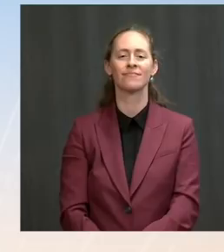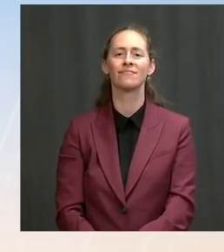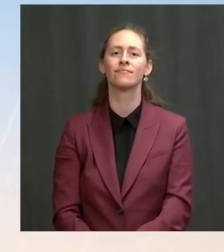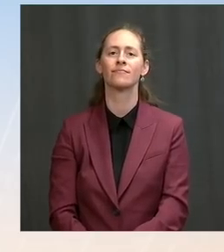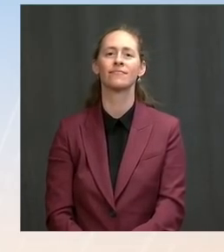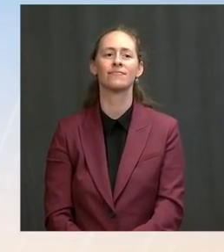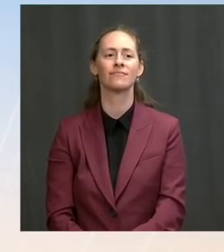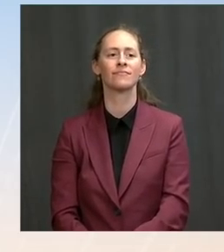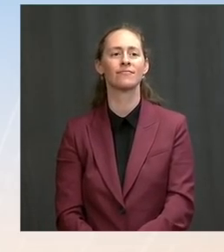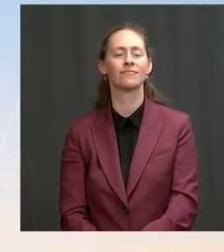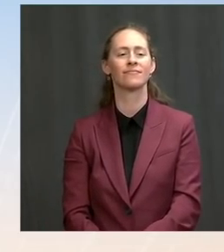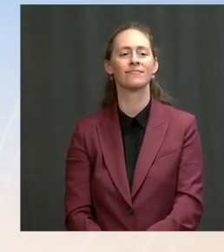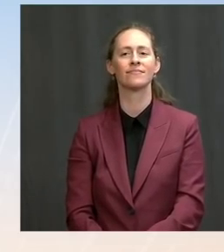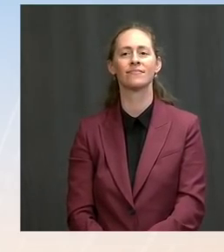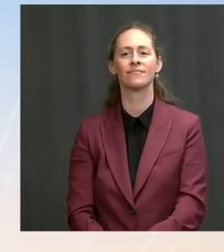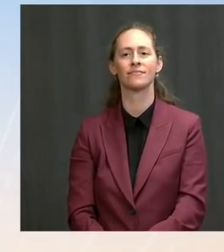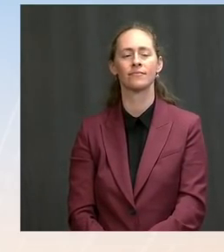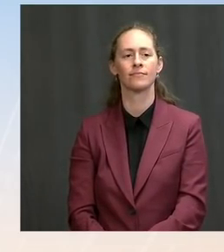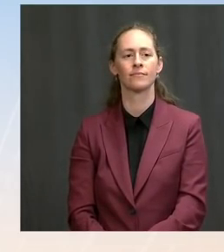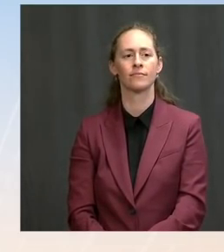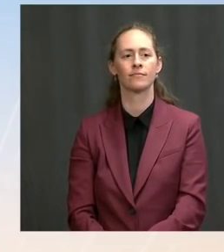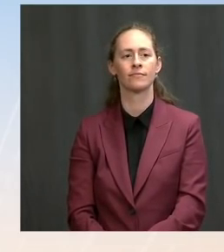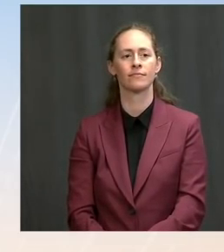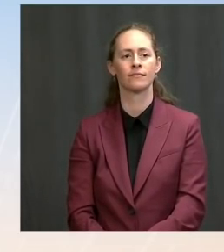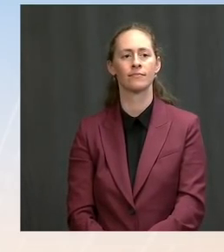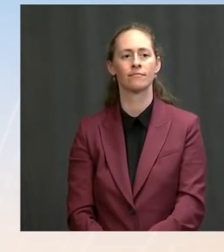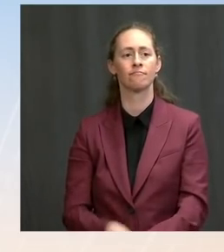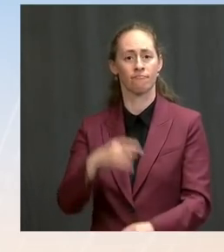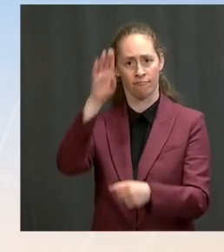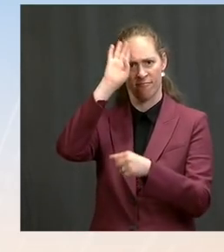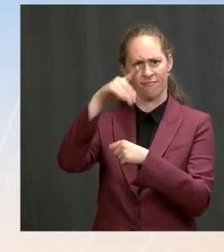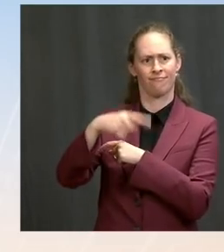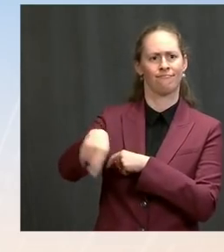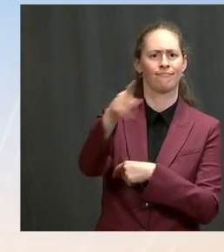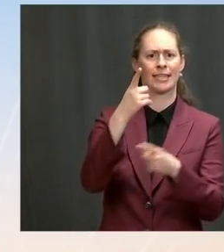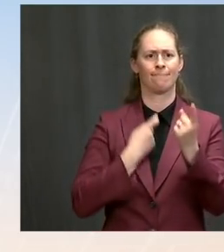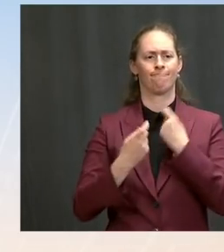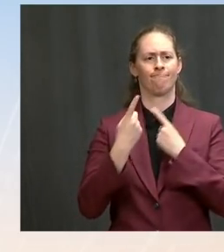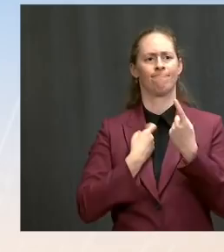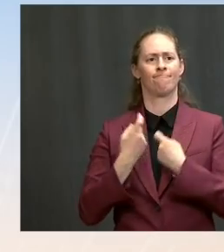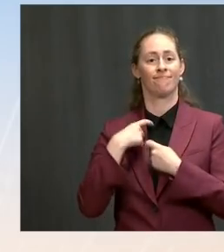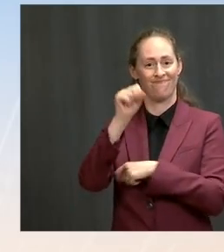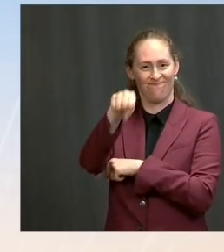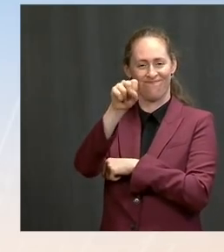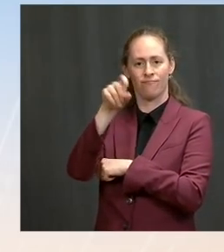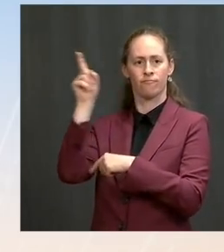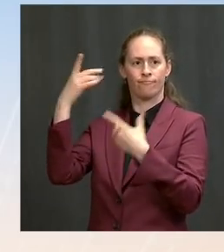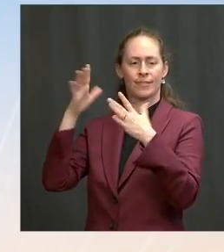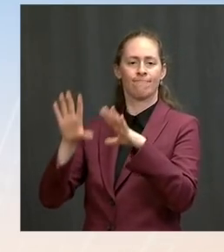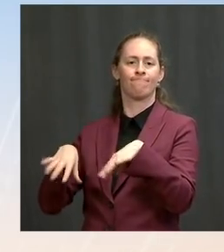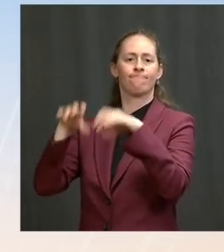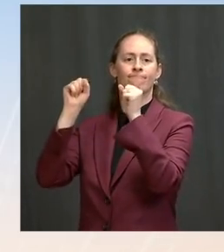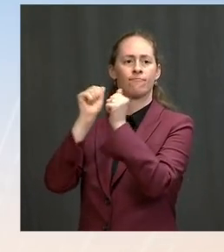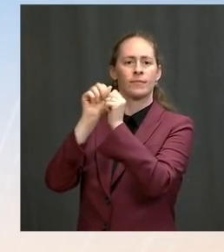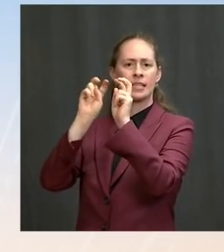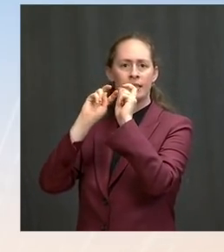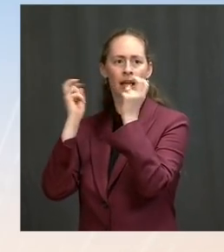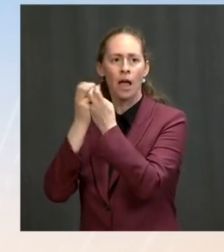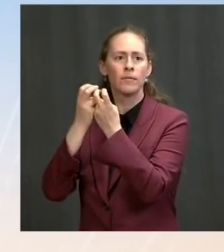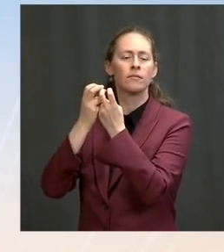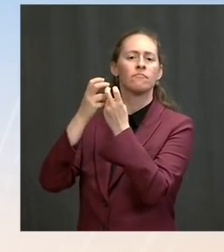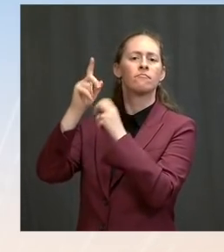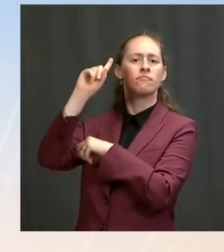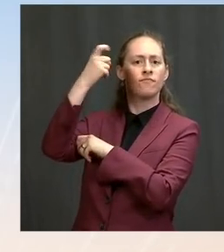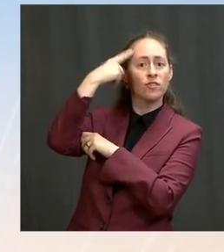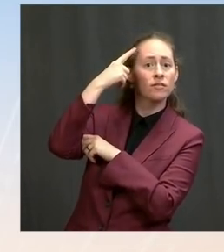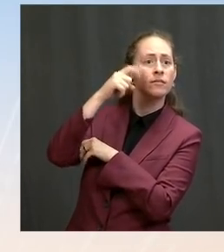know and noted, and in your questions, the president convened cabinet officials, governors from Western states, and private sector partners this morning to